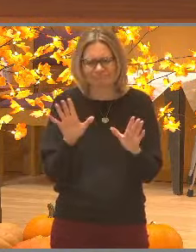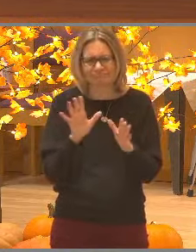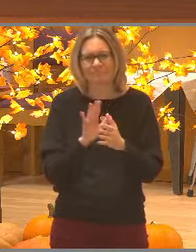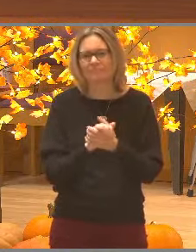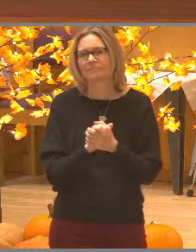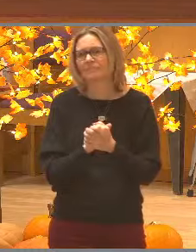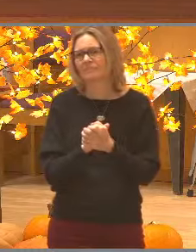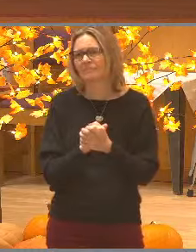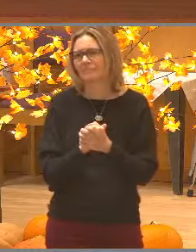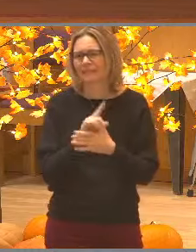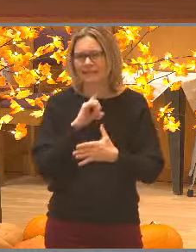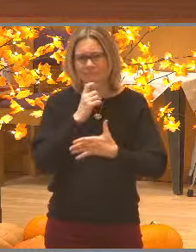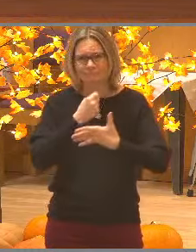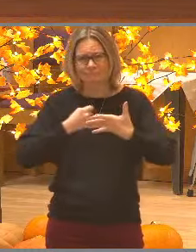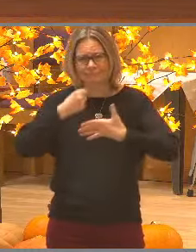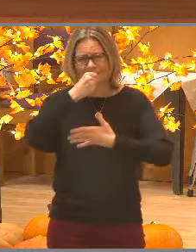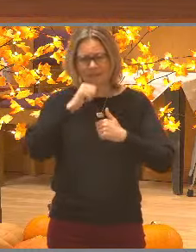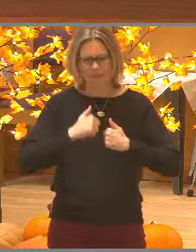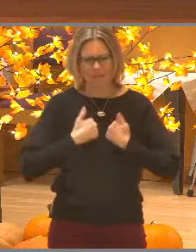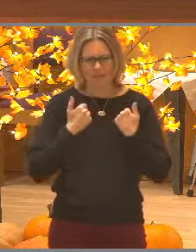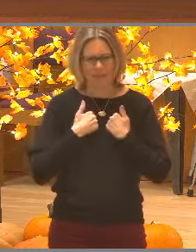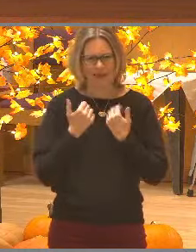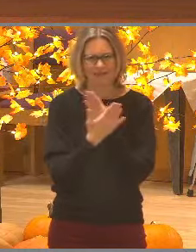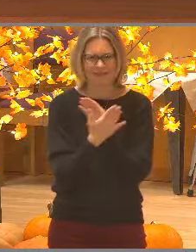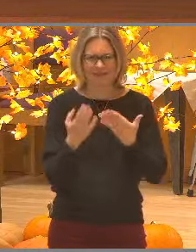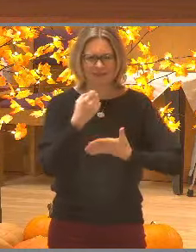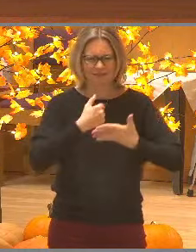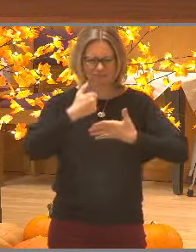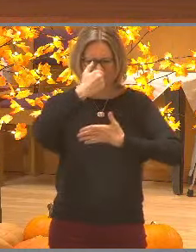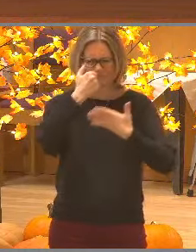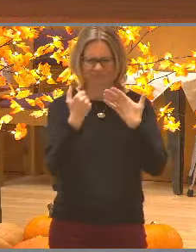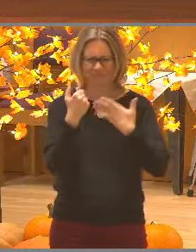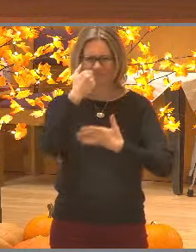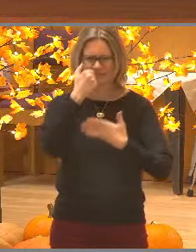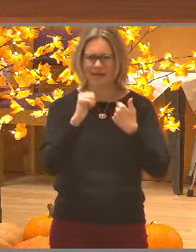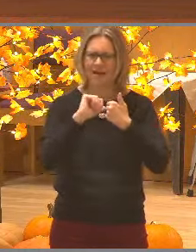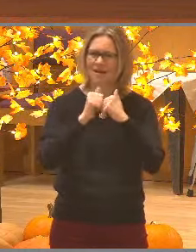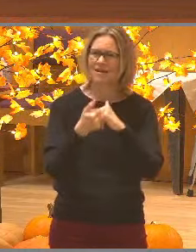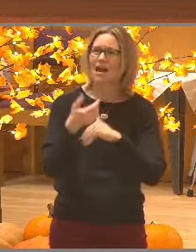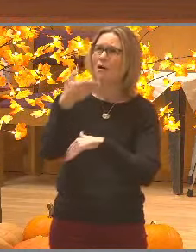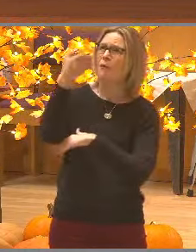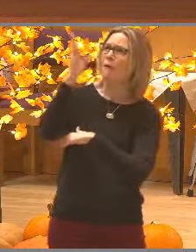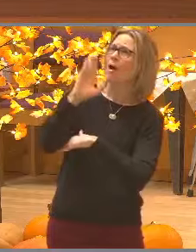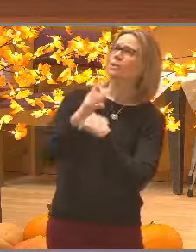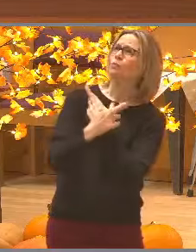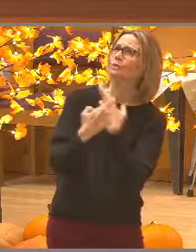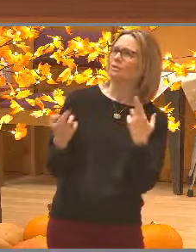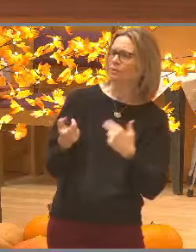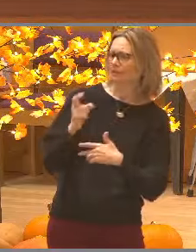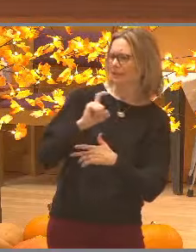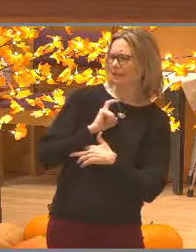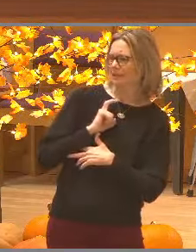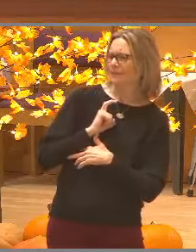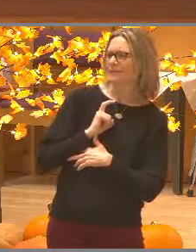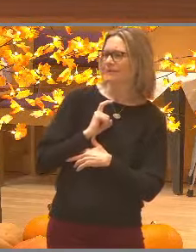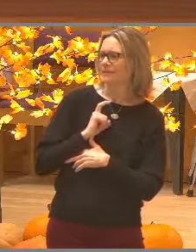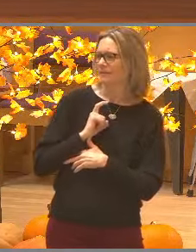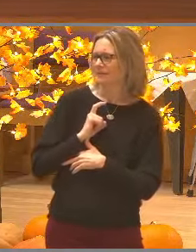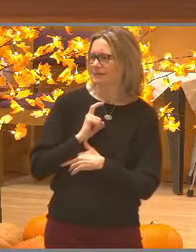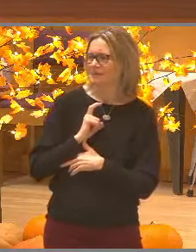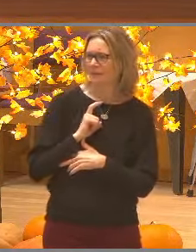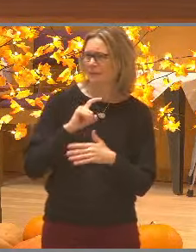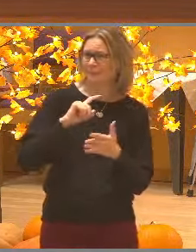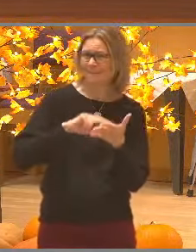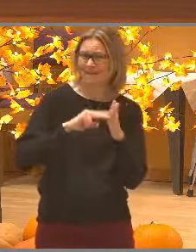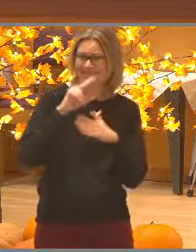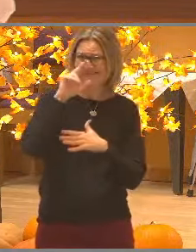to reprioritize my life and how the resources that God has placed in my hand can be taken from the right hand of